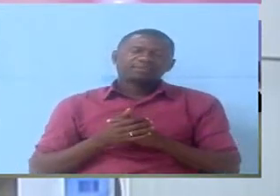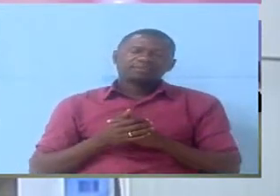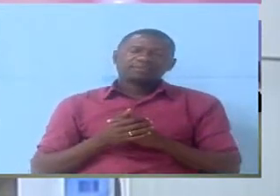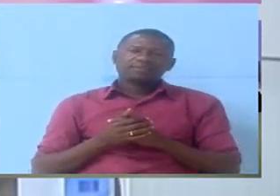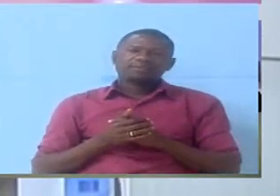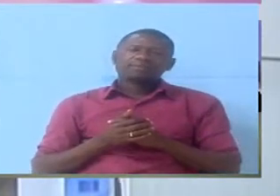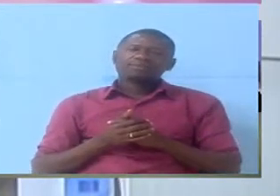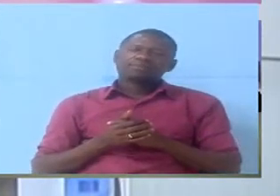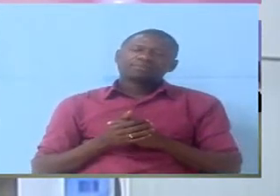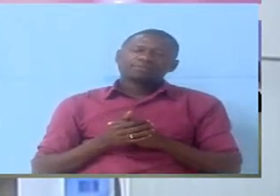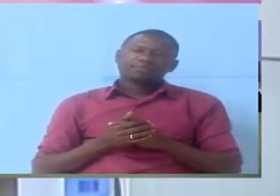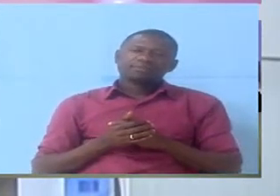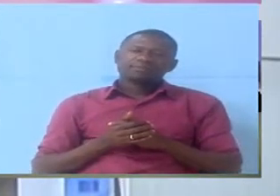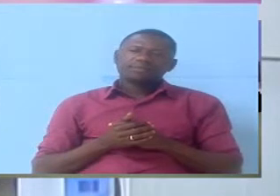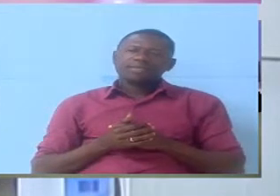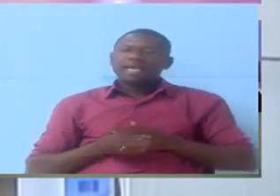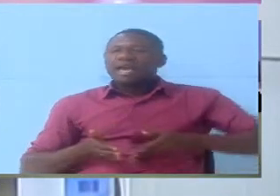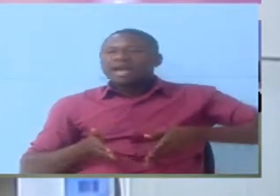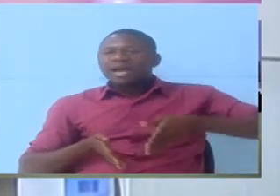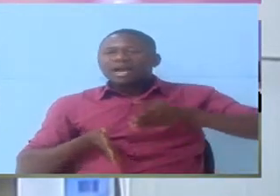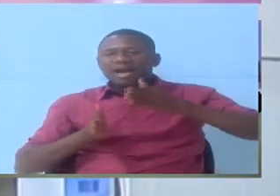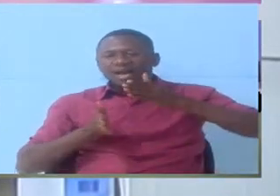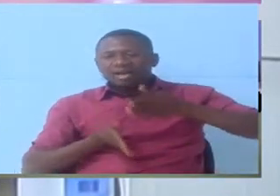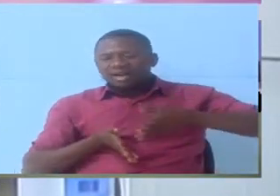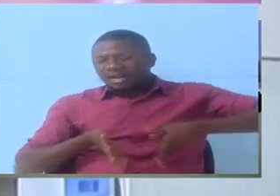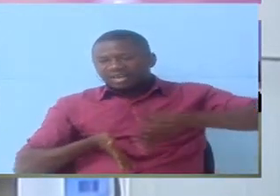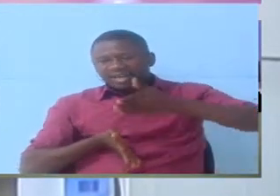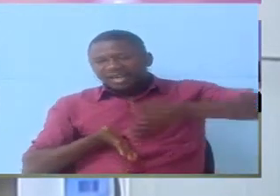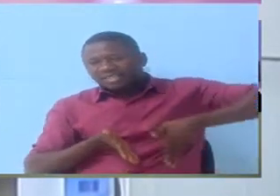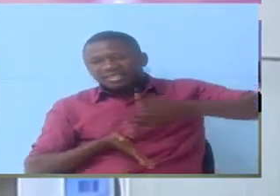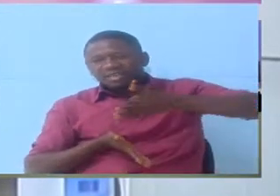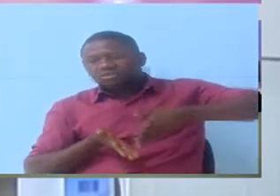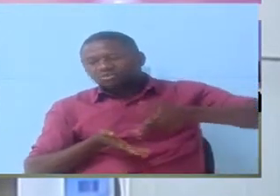to the Ministry of the Interior, to the IGP.